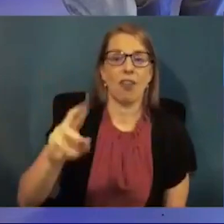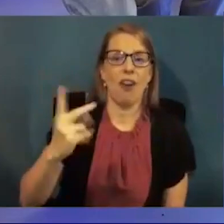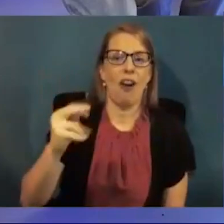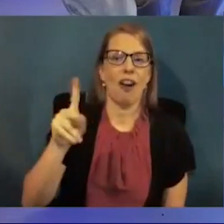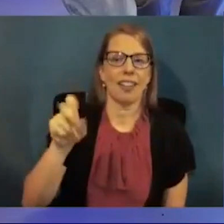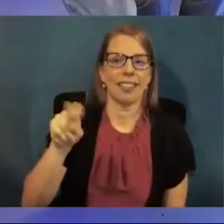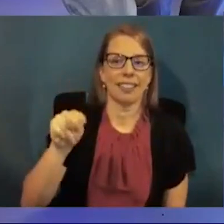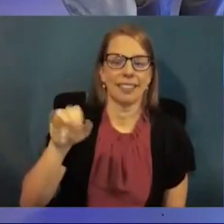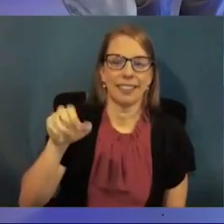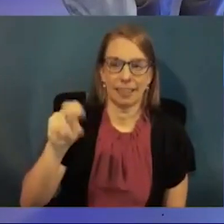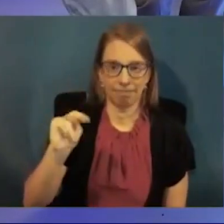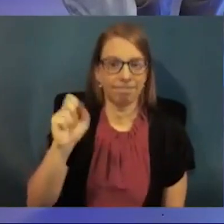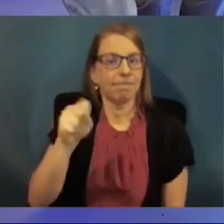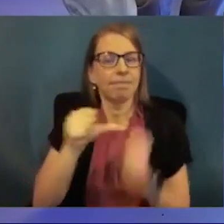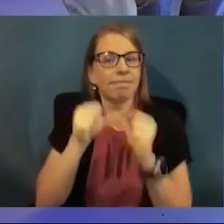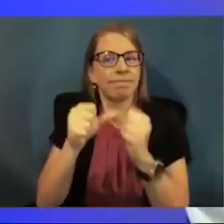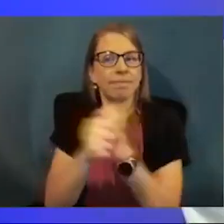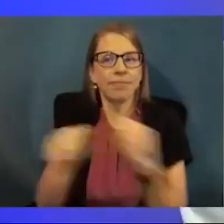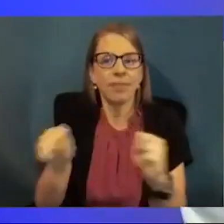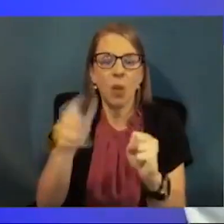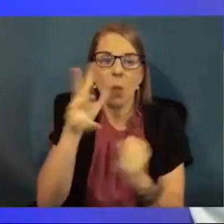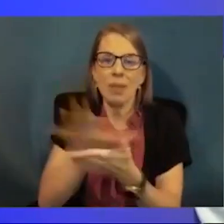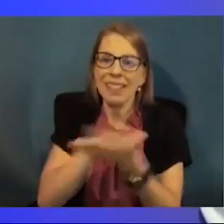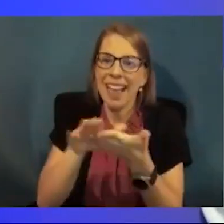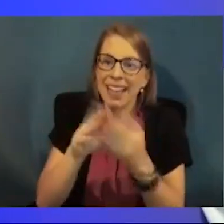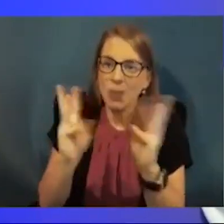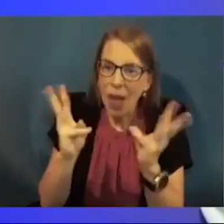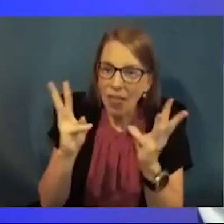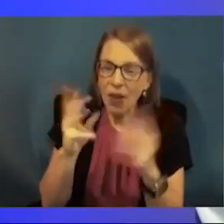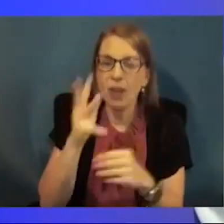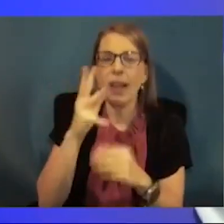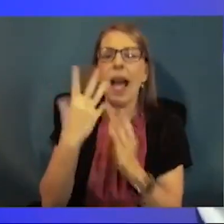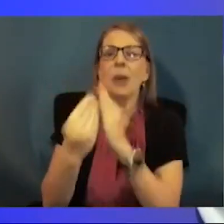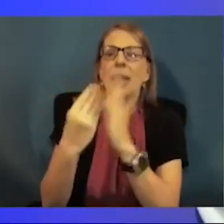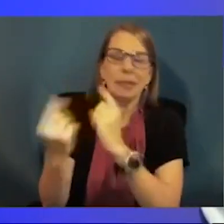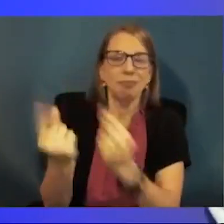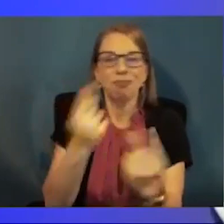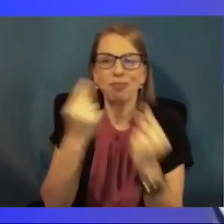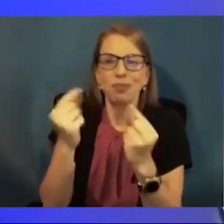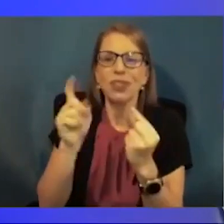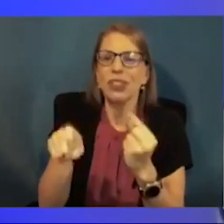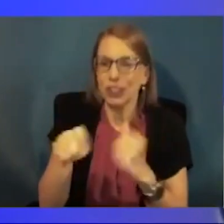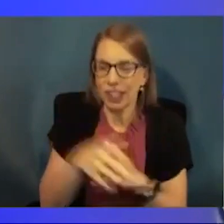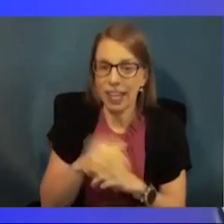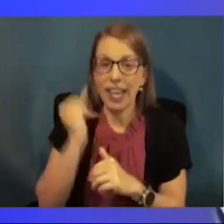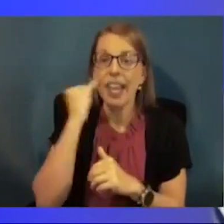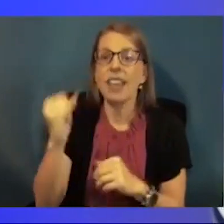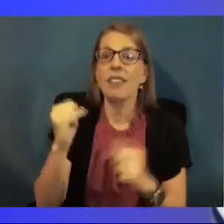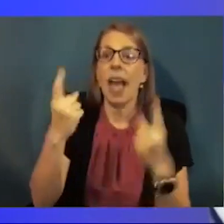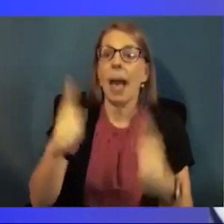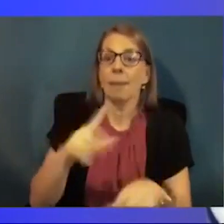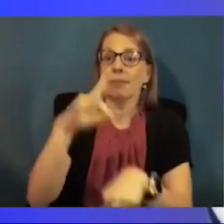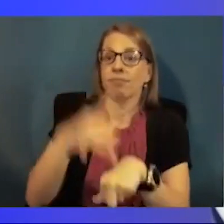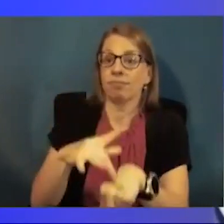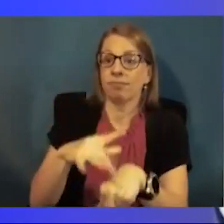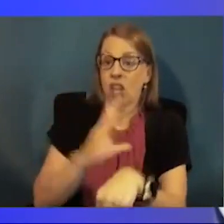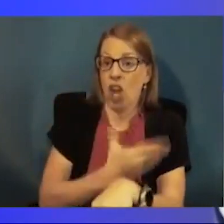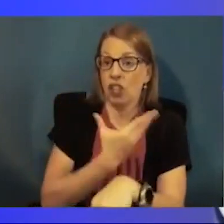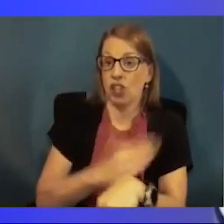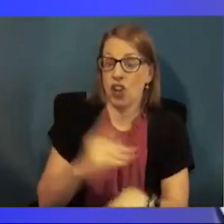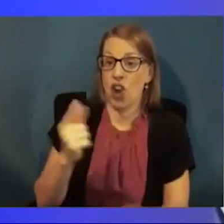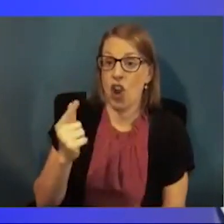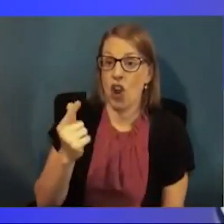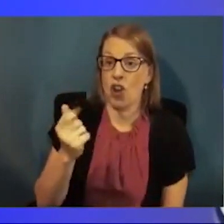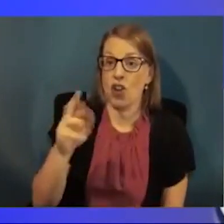know it will be nice weather. Do things outdoors this weekend. If you do happen to go to the Garth Brooks concert, which it sounds like he made a very